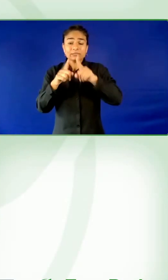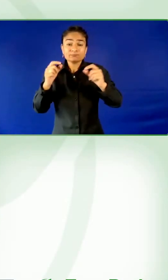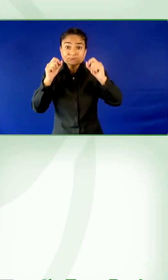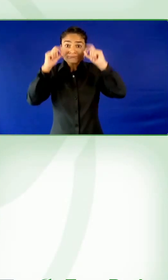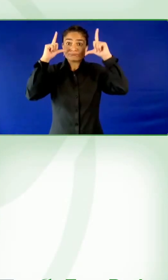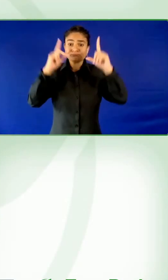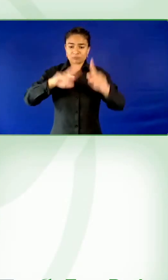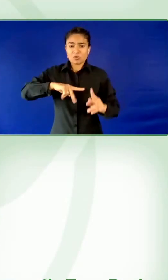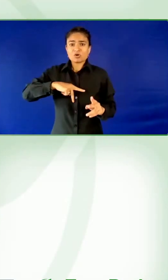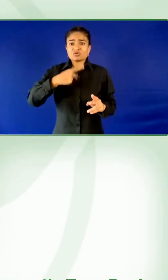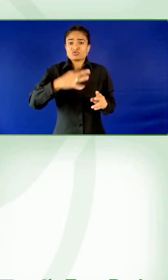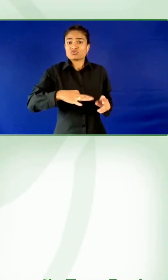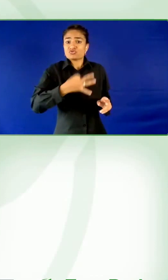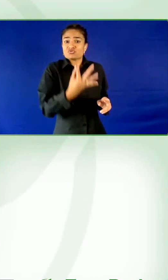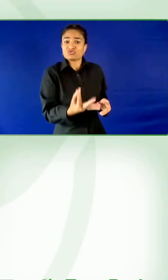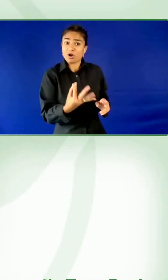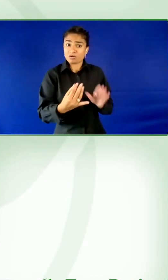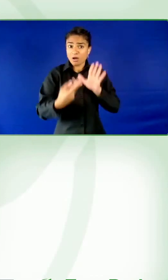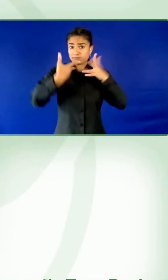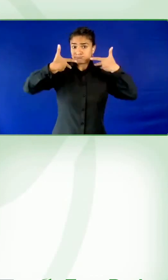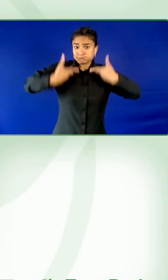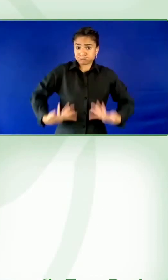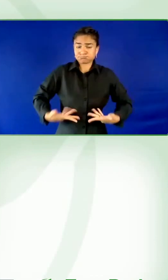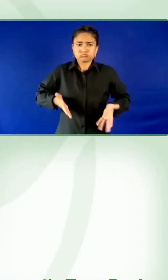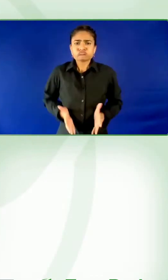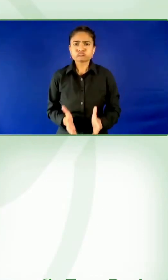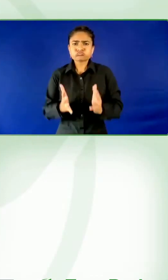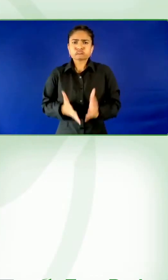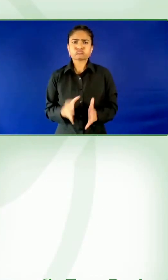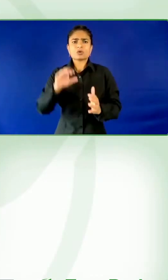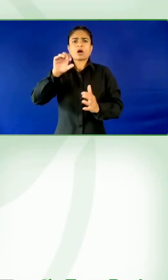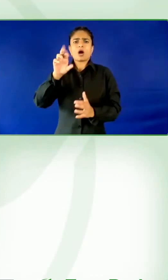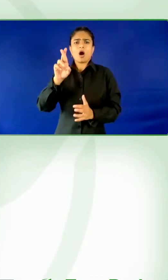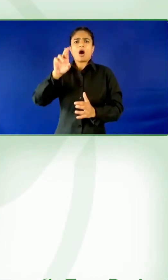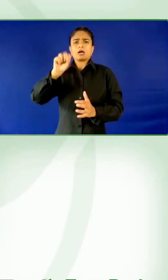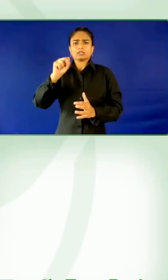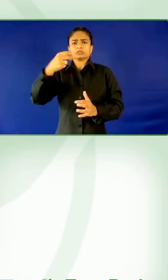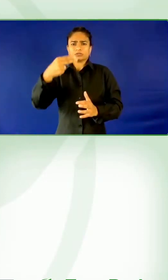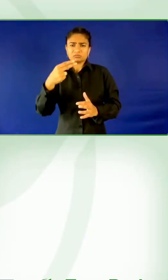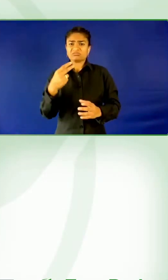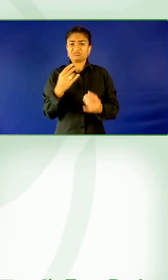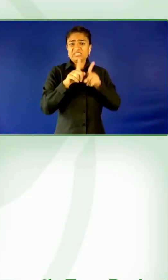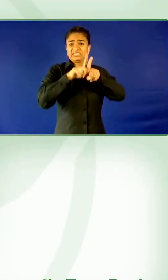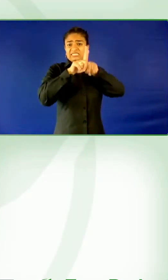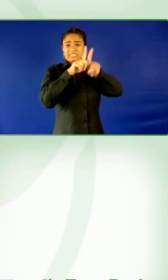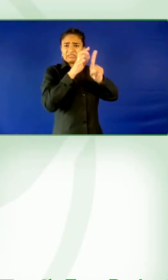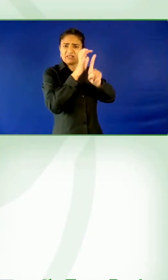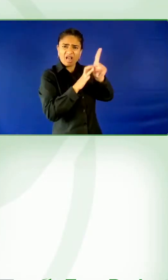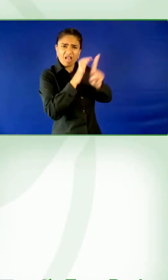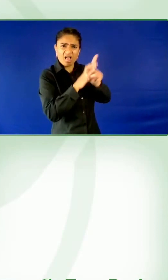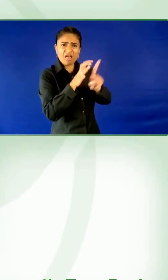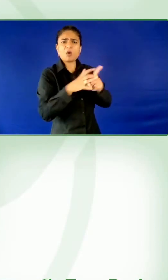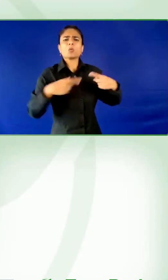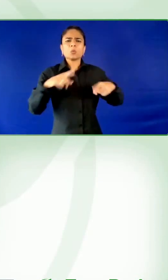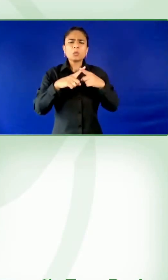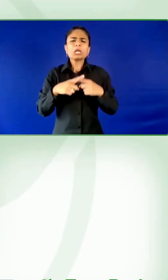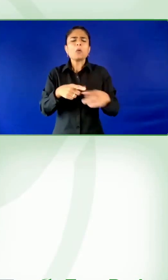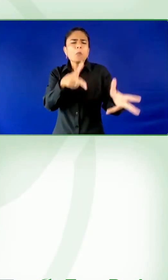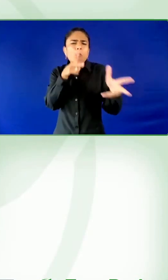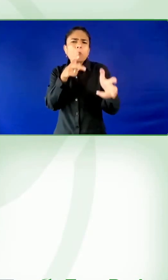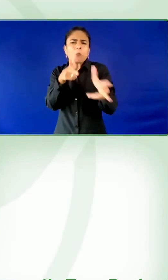to open it up with a few questions and from myself and from the